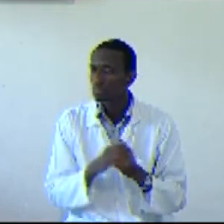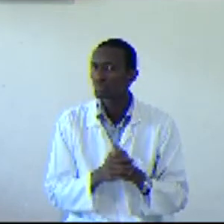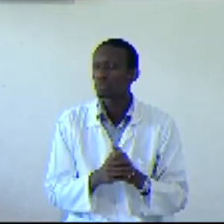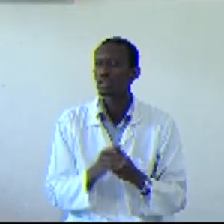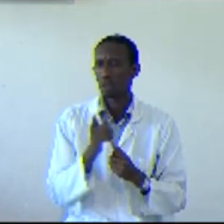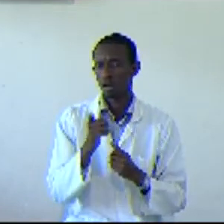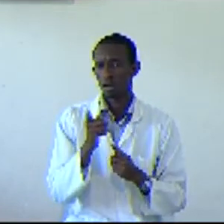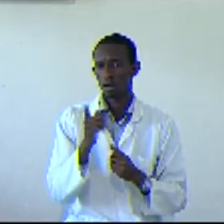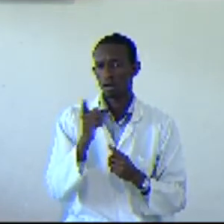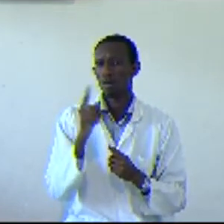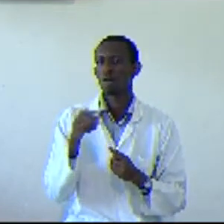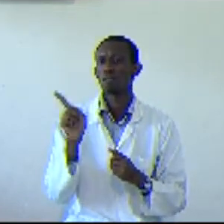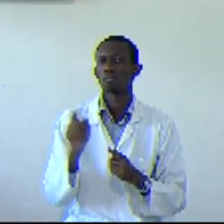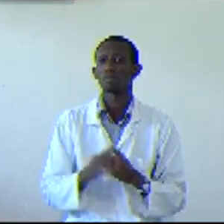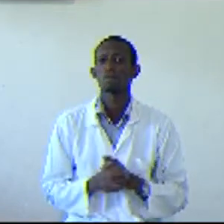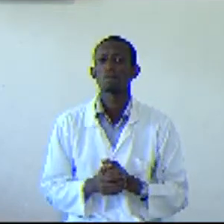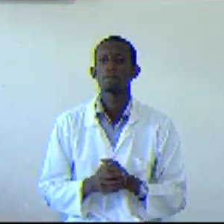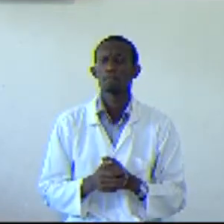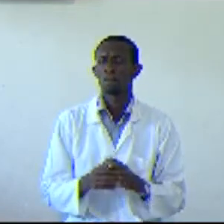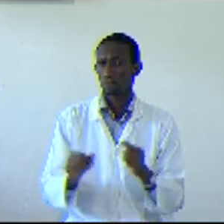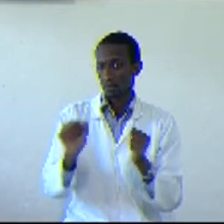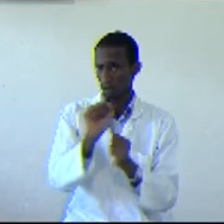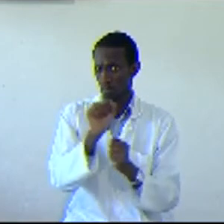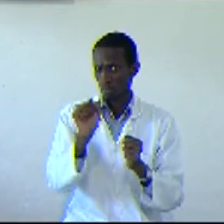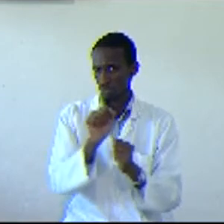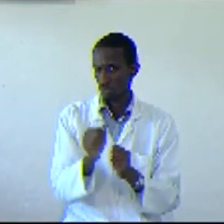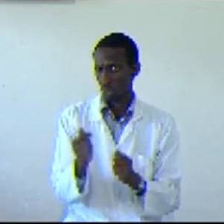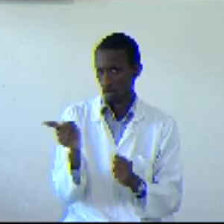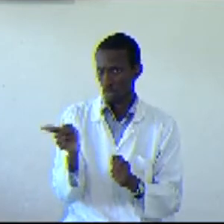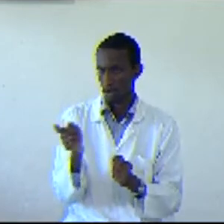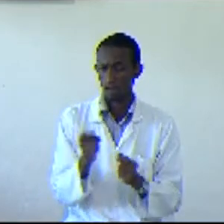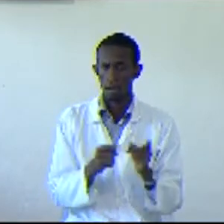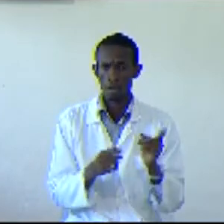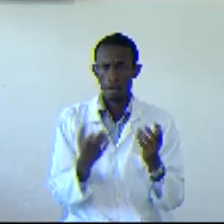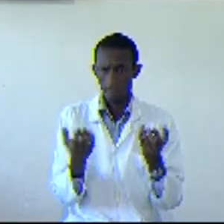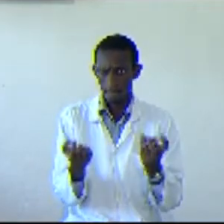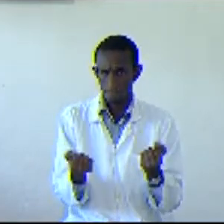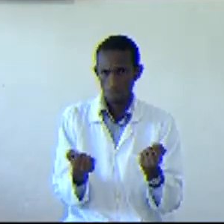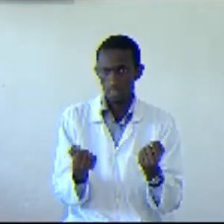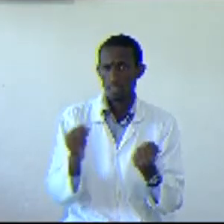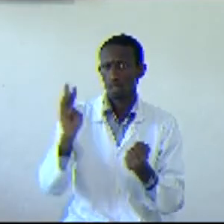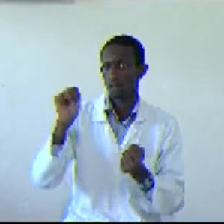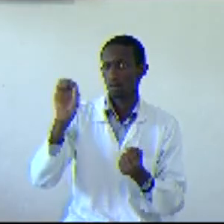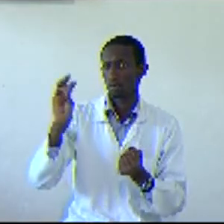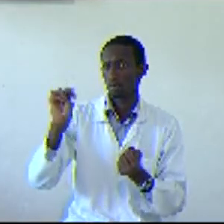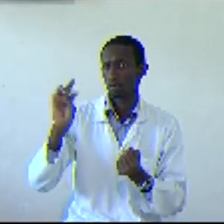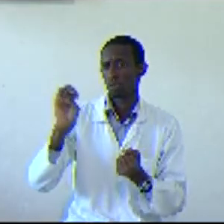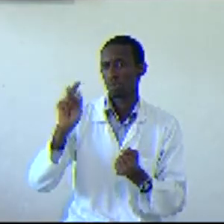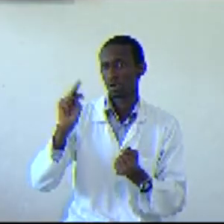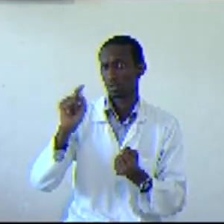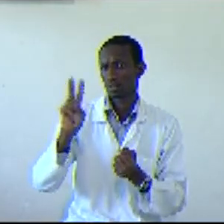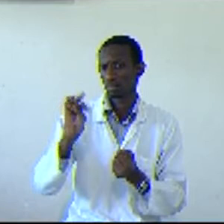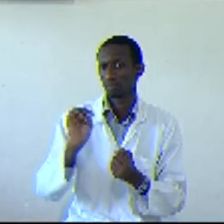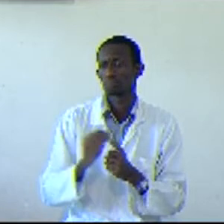That's correct. The one that will have this more momentum is the one